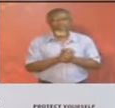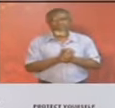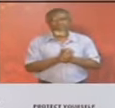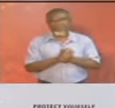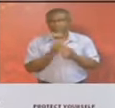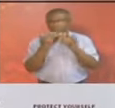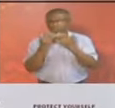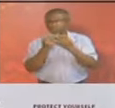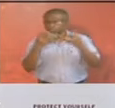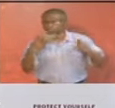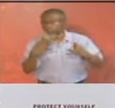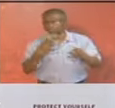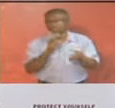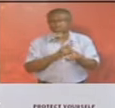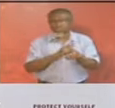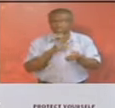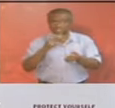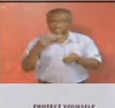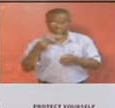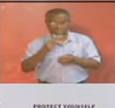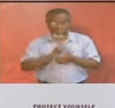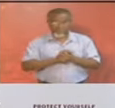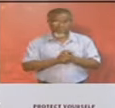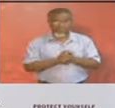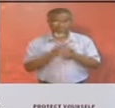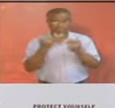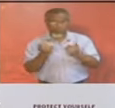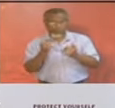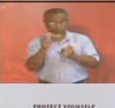Hines. And we go now to AZP News, please.